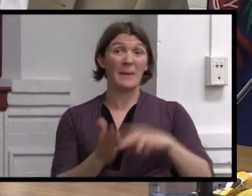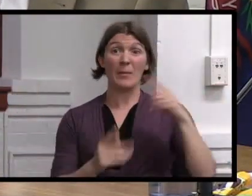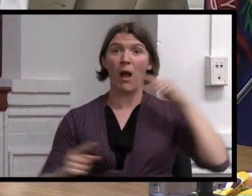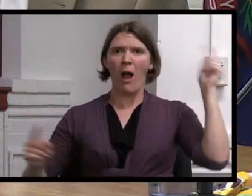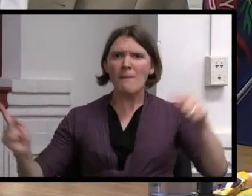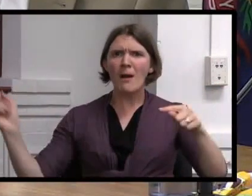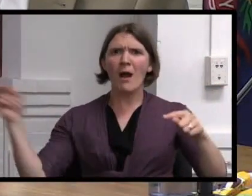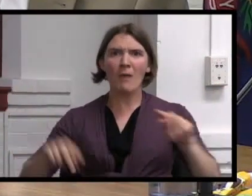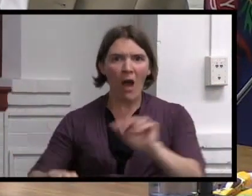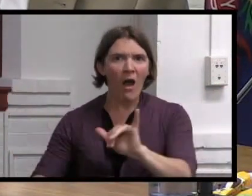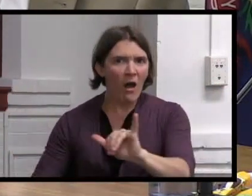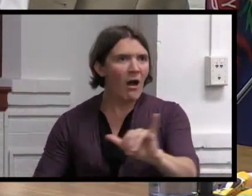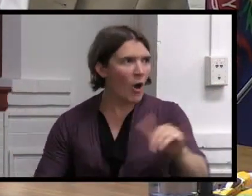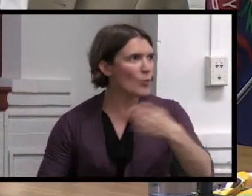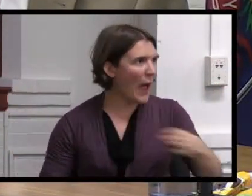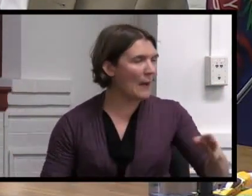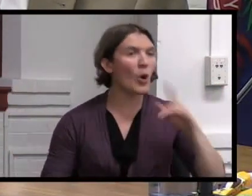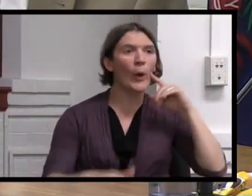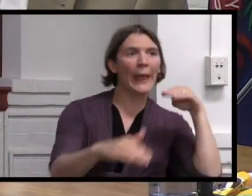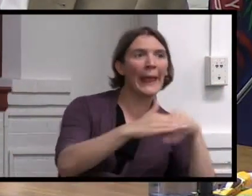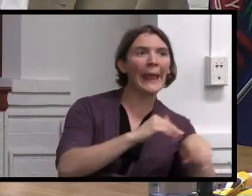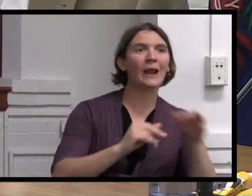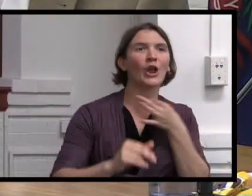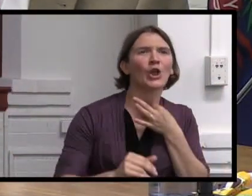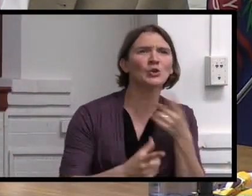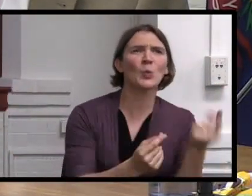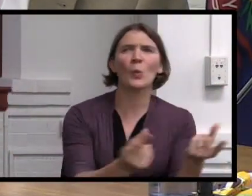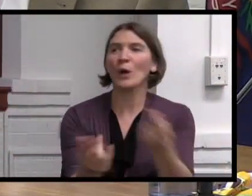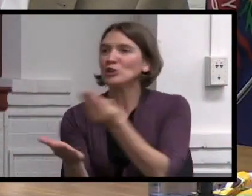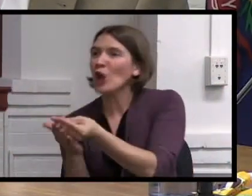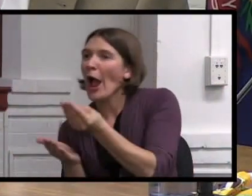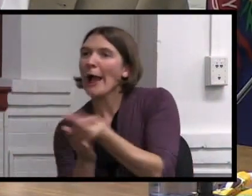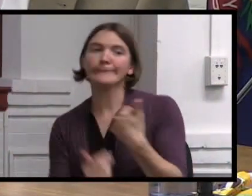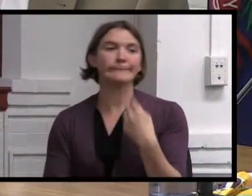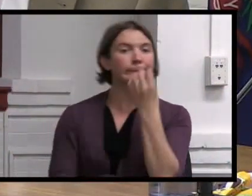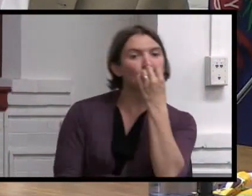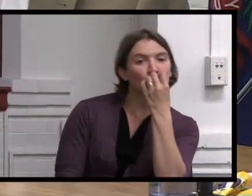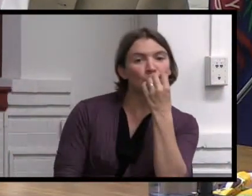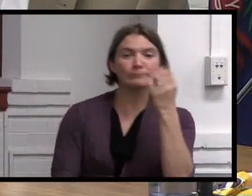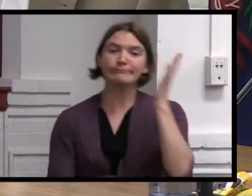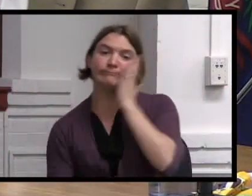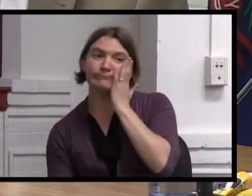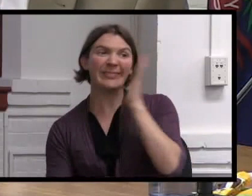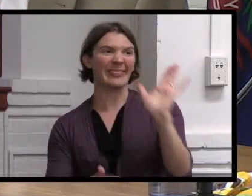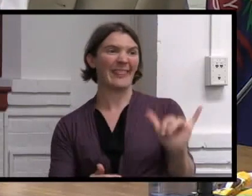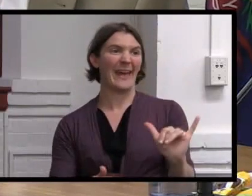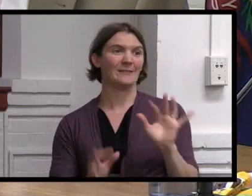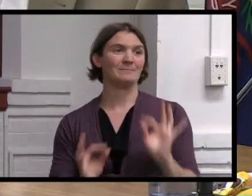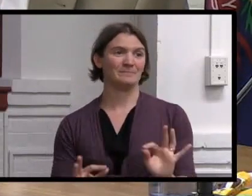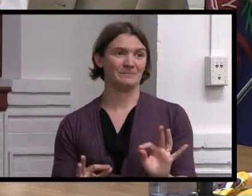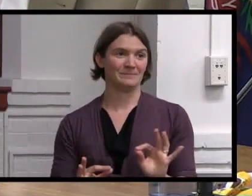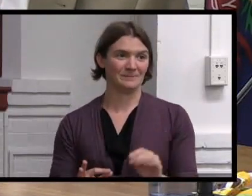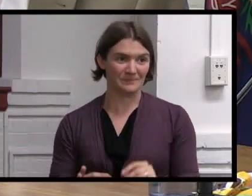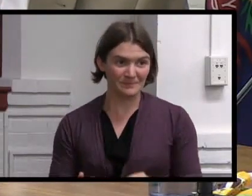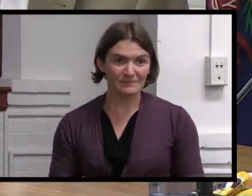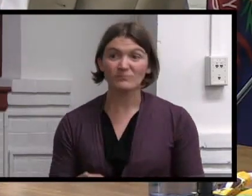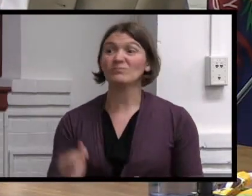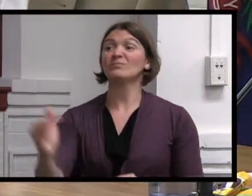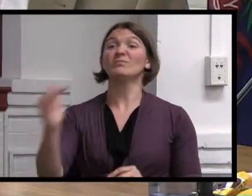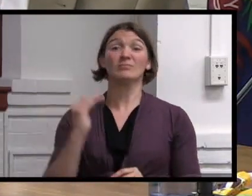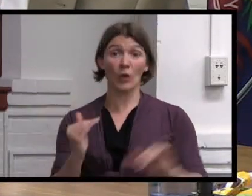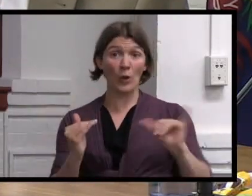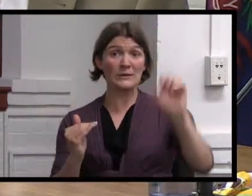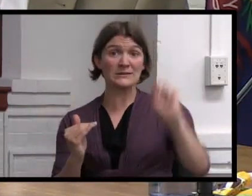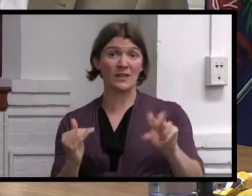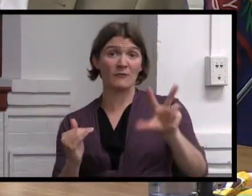of the festival into local businesses for shopping, eating, and enjoying. And whereas the